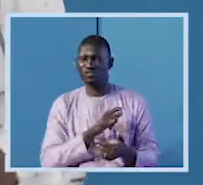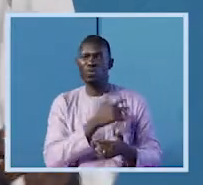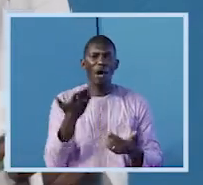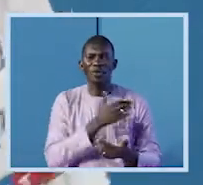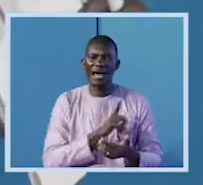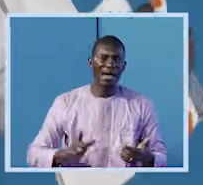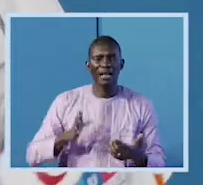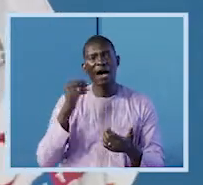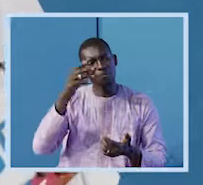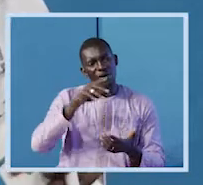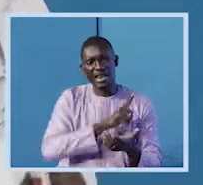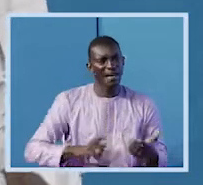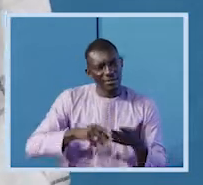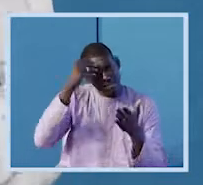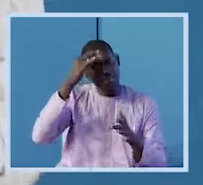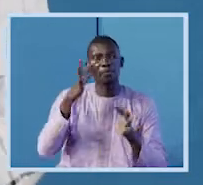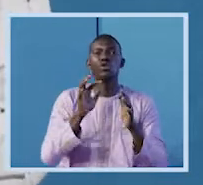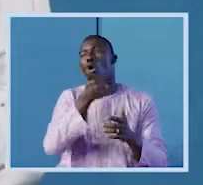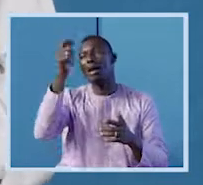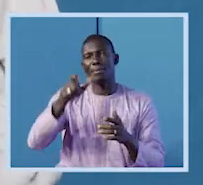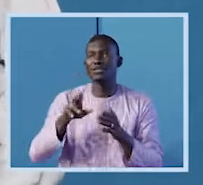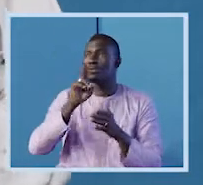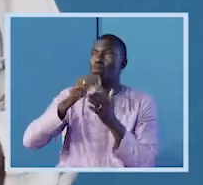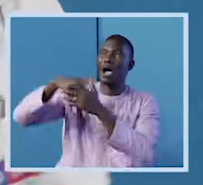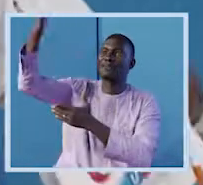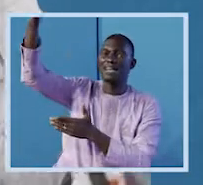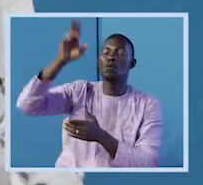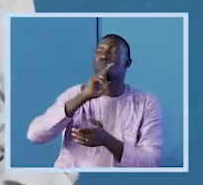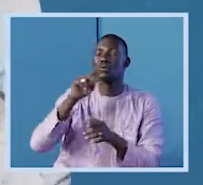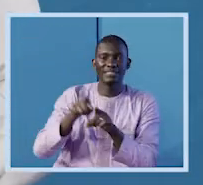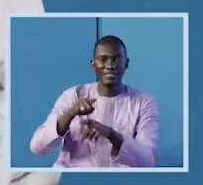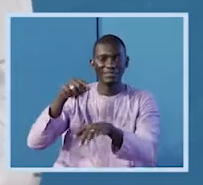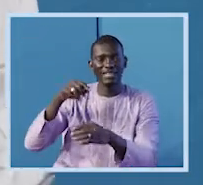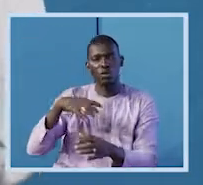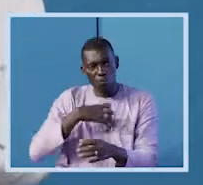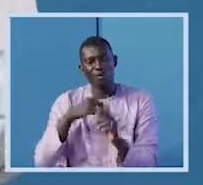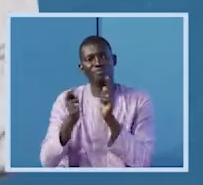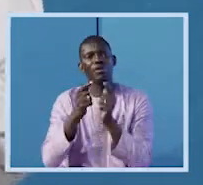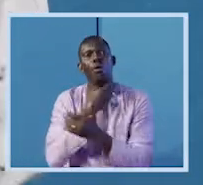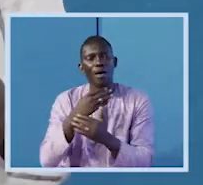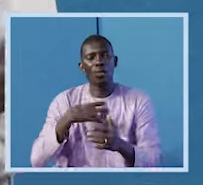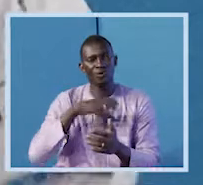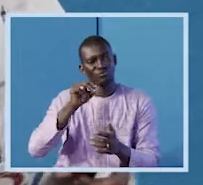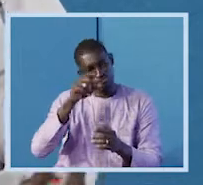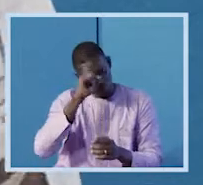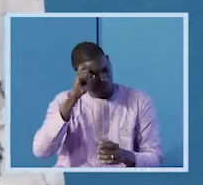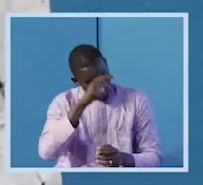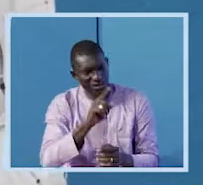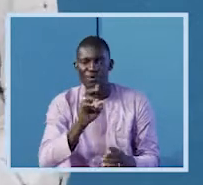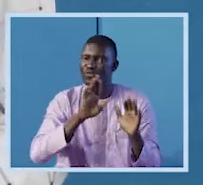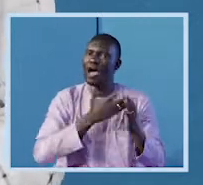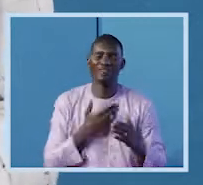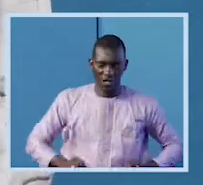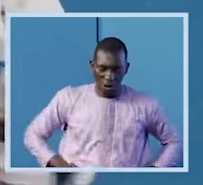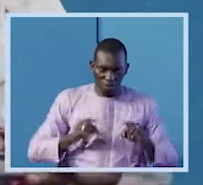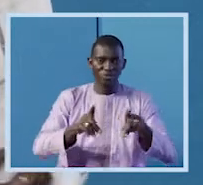it take? Because maybe someone out there who was in your shoe at the time that you met Katem wanted to actually do this, but does not like have the